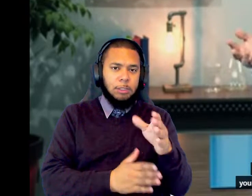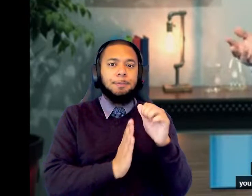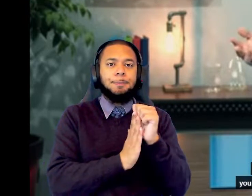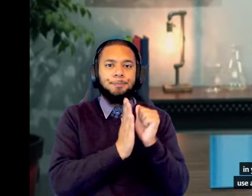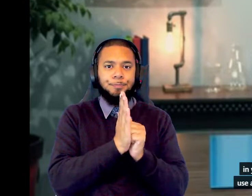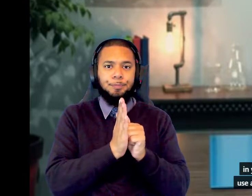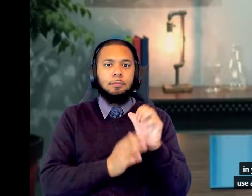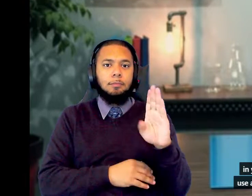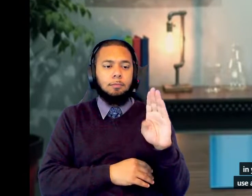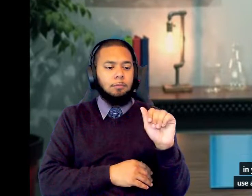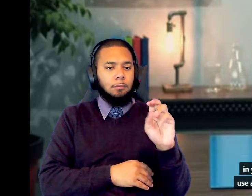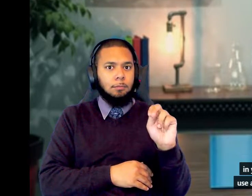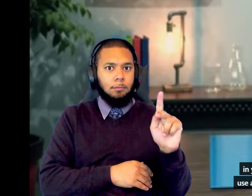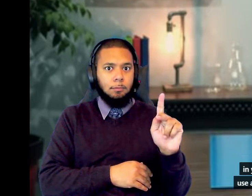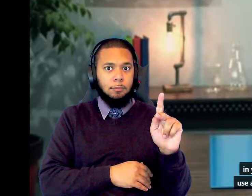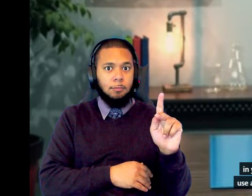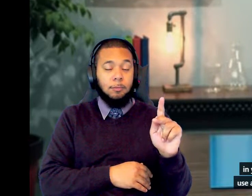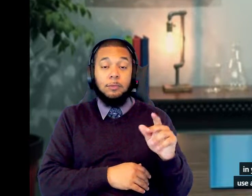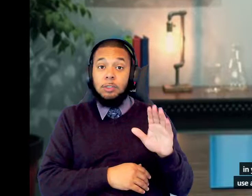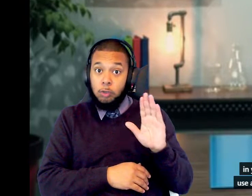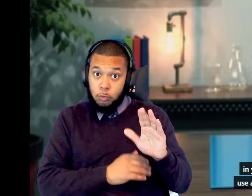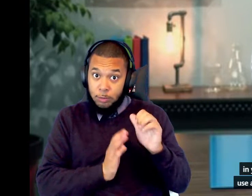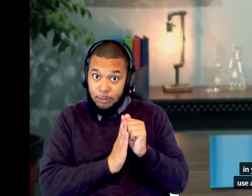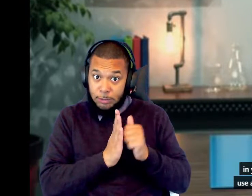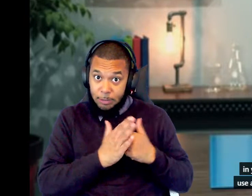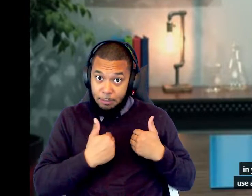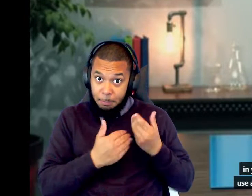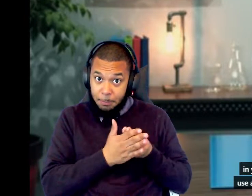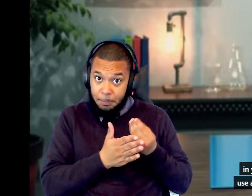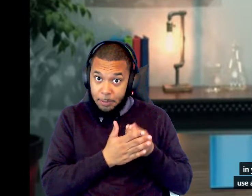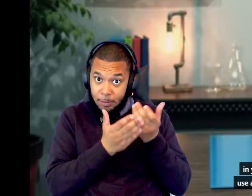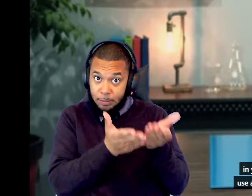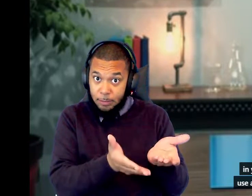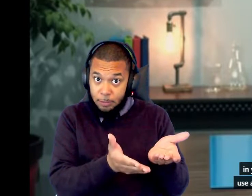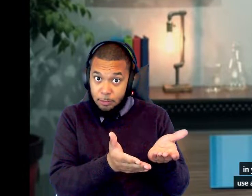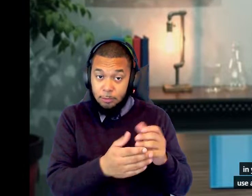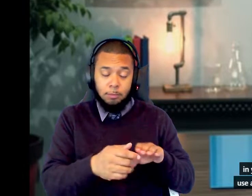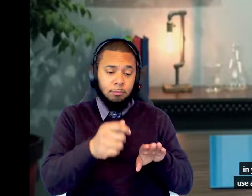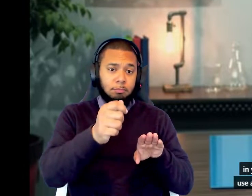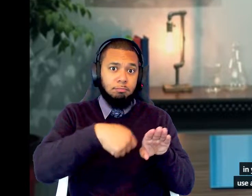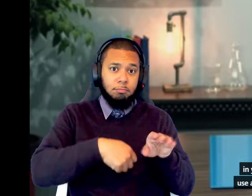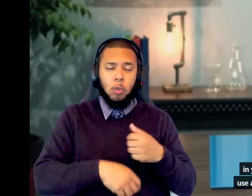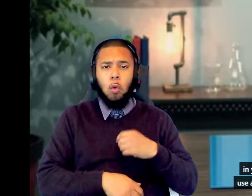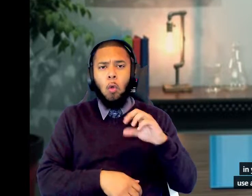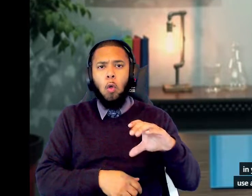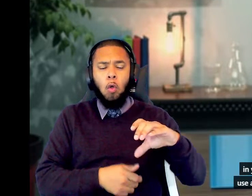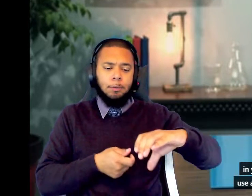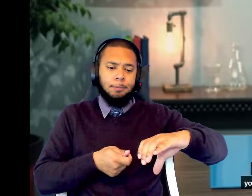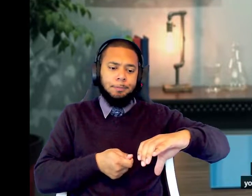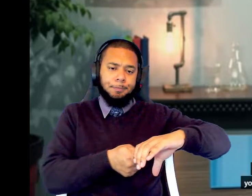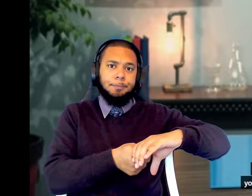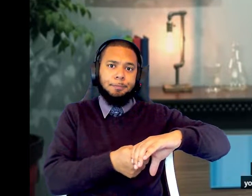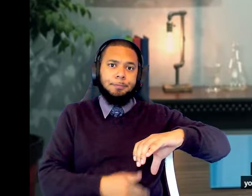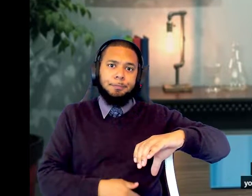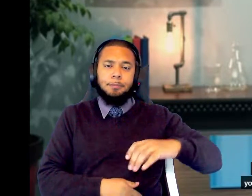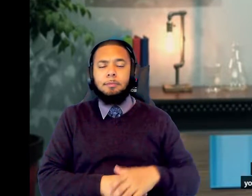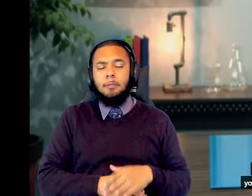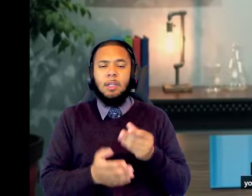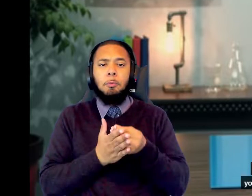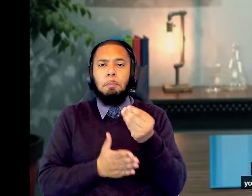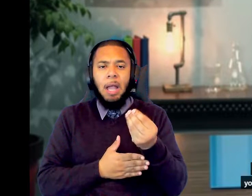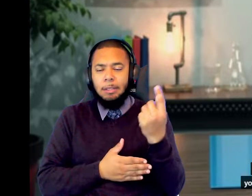have money in your bank account and you swipe or use a chip and pin to purchase something, say at the grocery